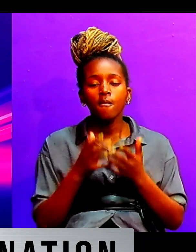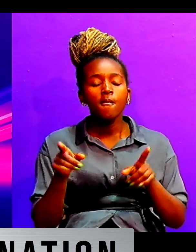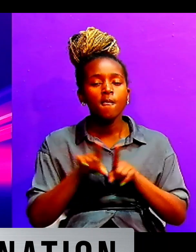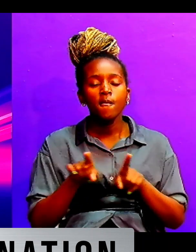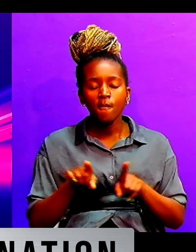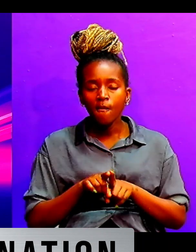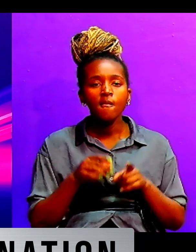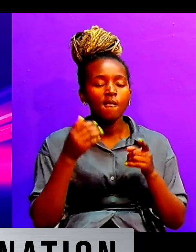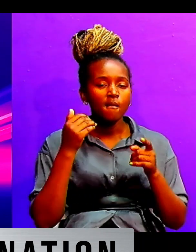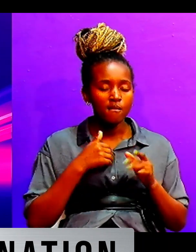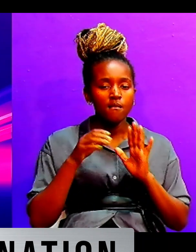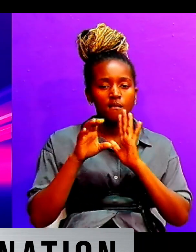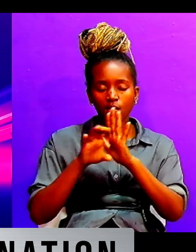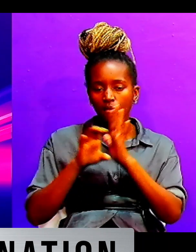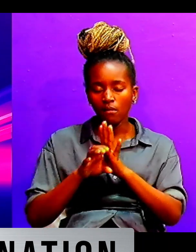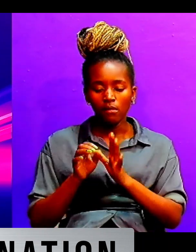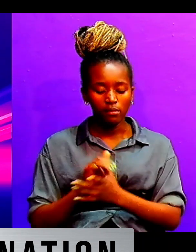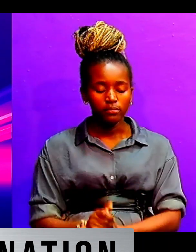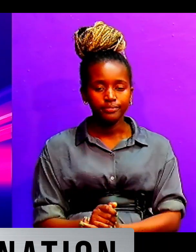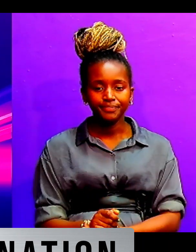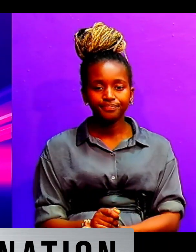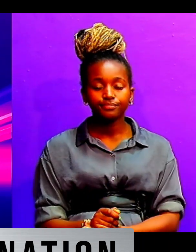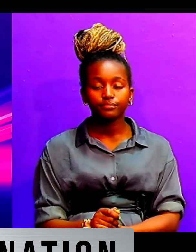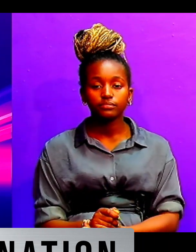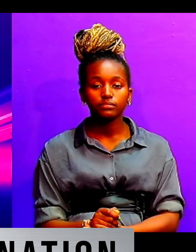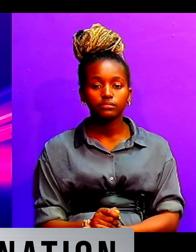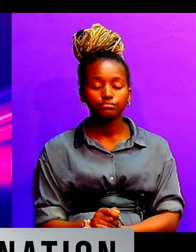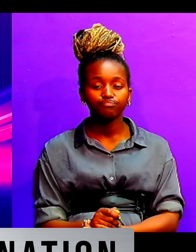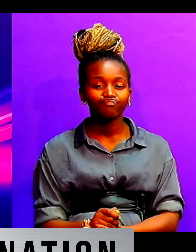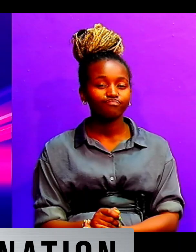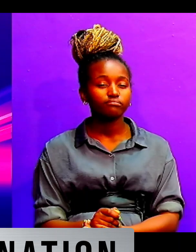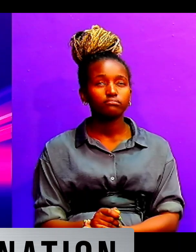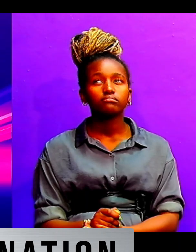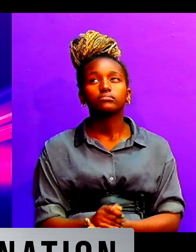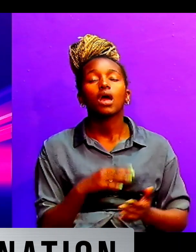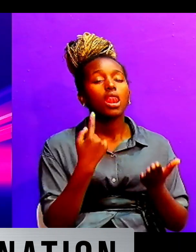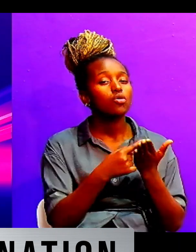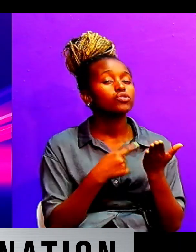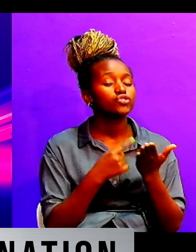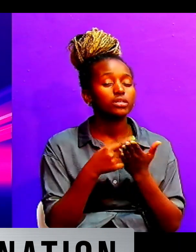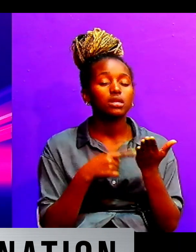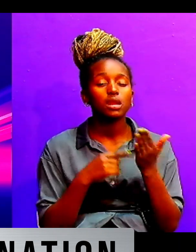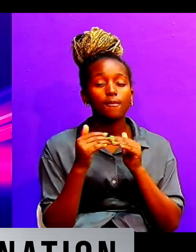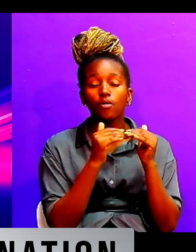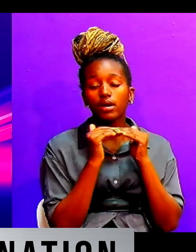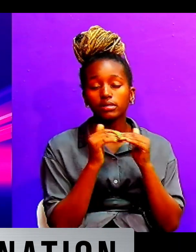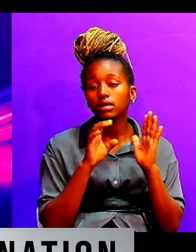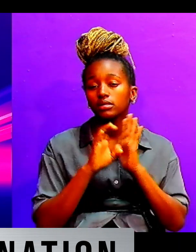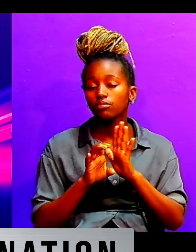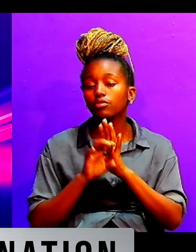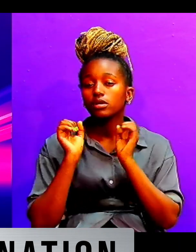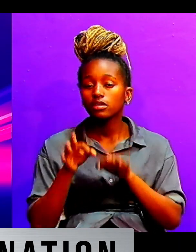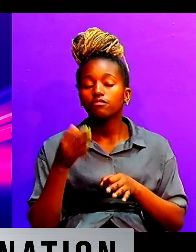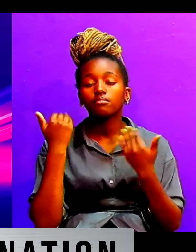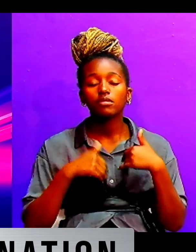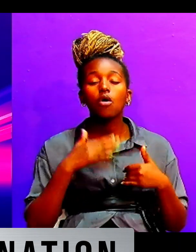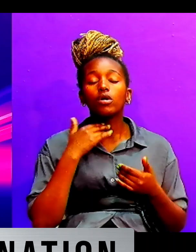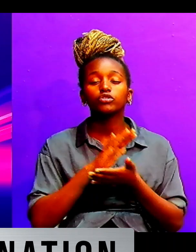an example of negotiated democracy. So for example, I want to vie for MP